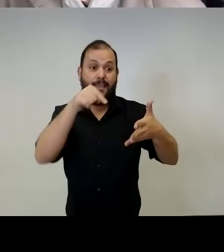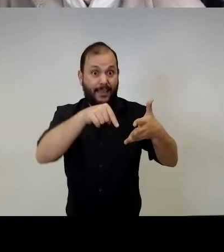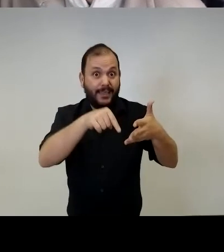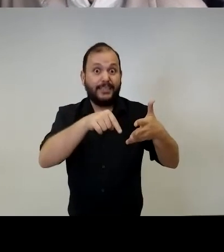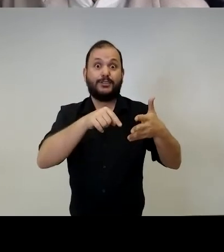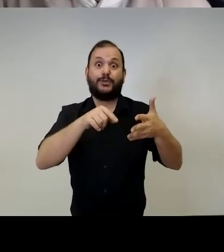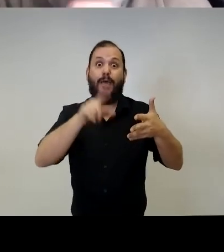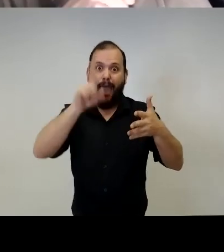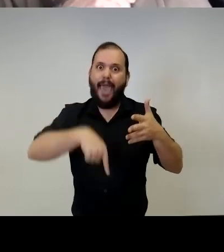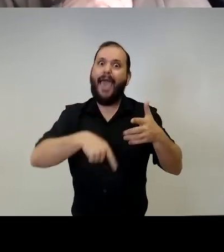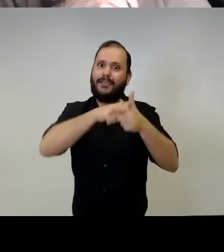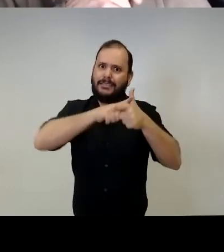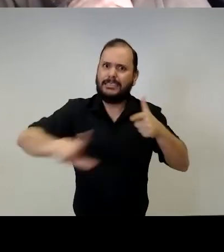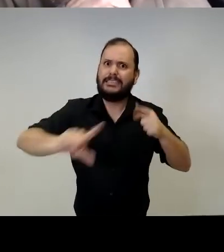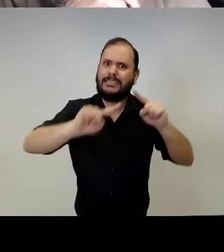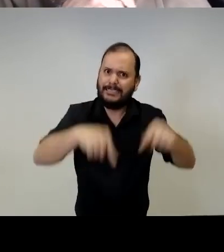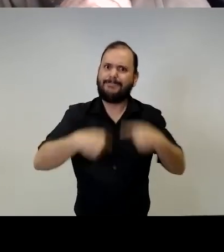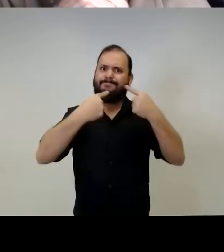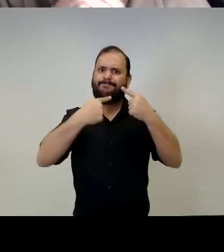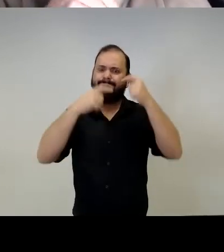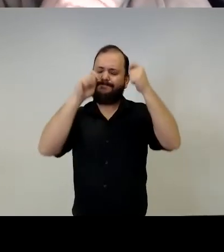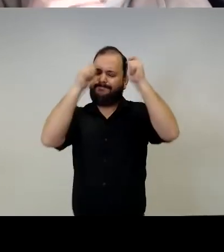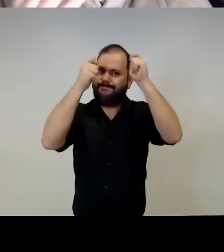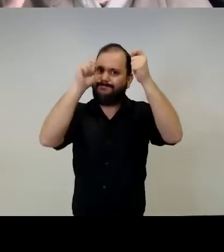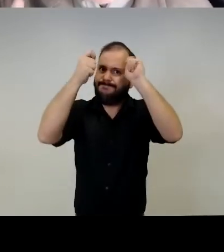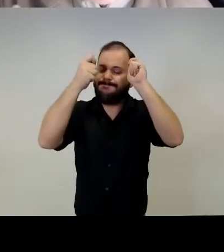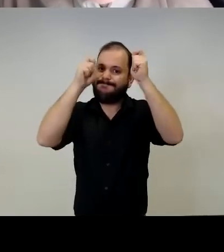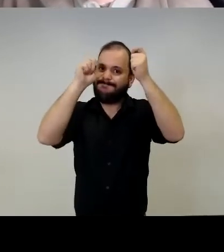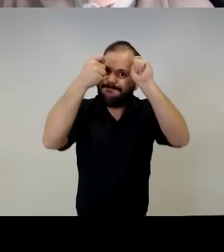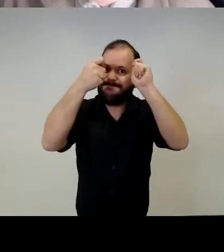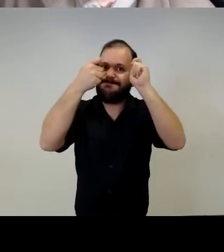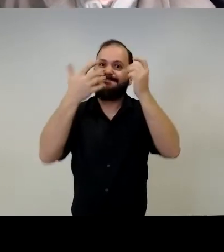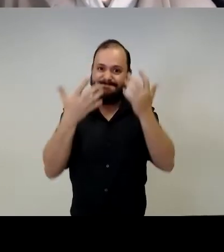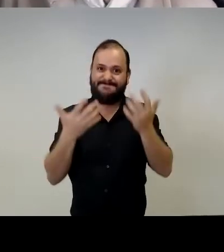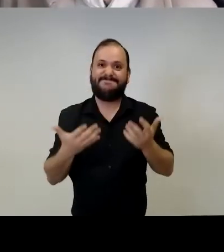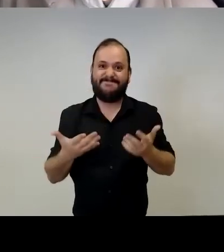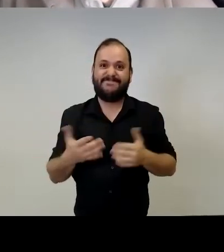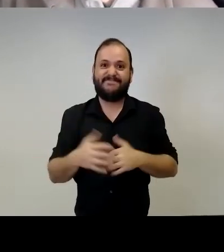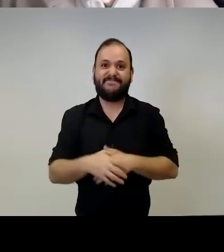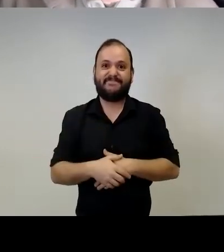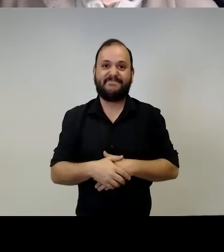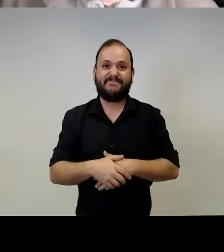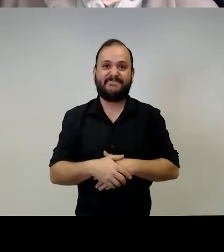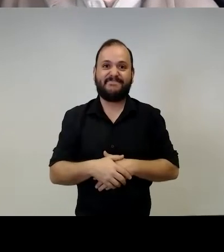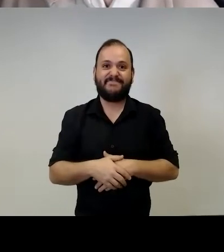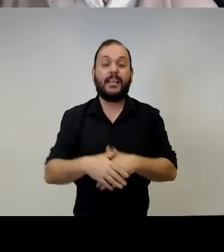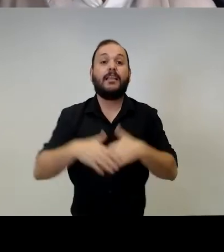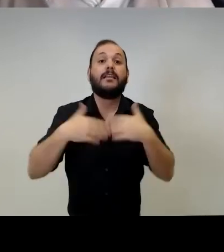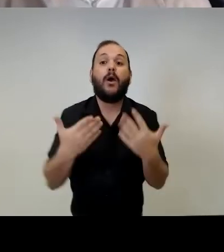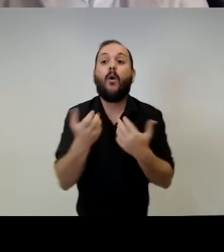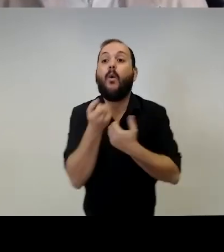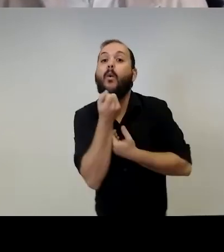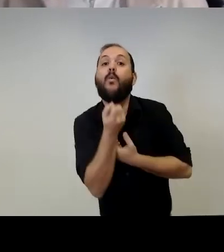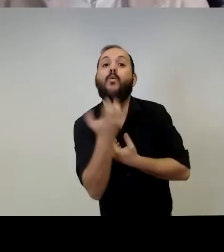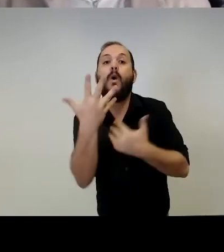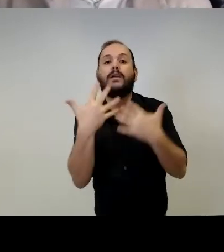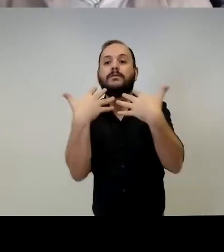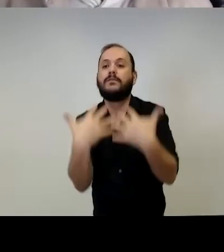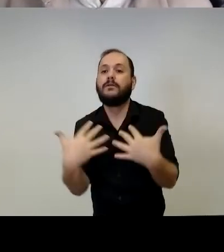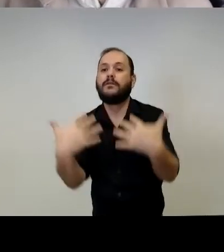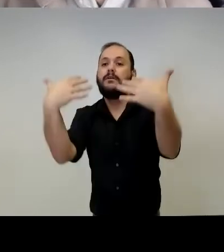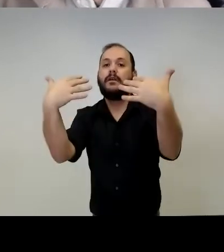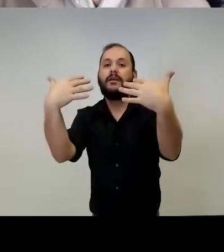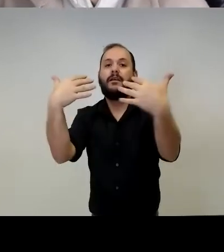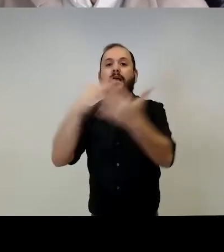language interpreting, not in conference interpreting. Okay, how much do conference interpreting listeners understand